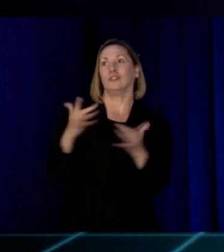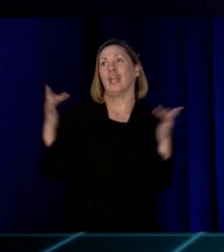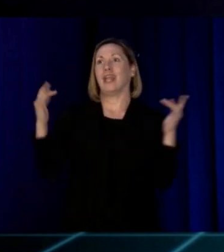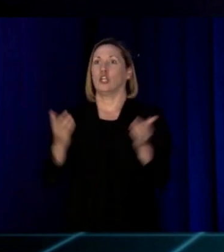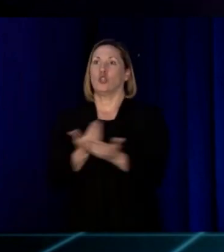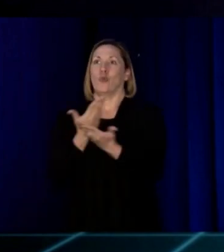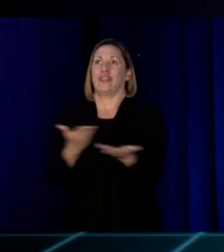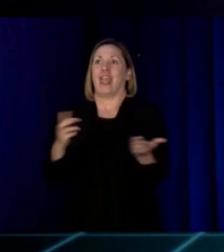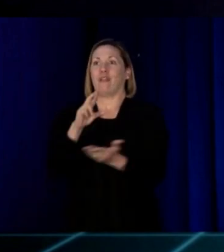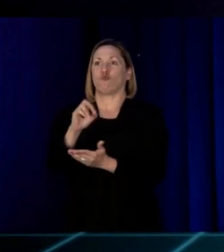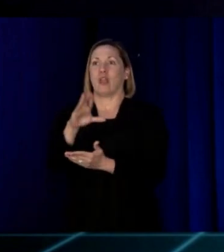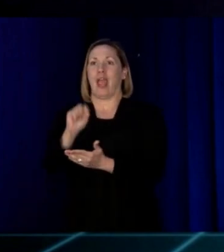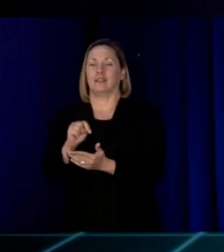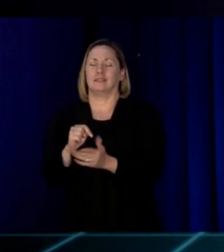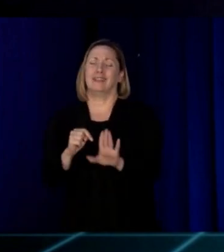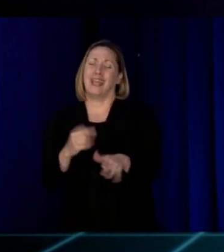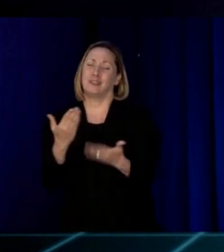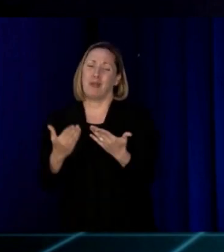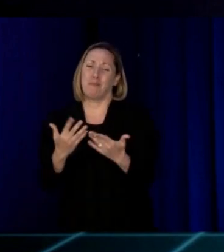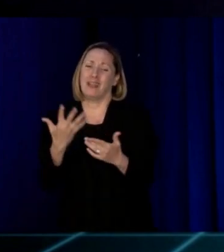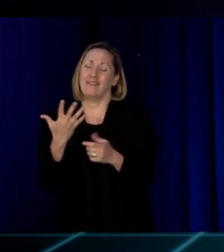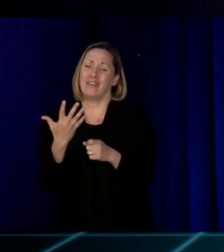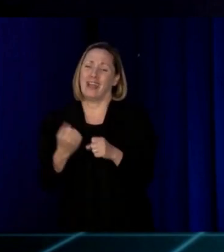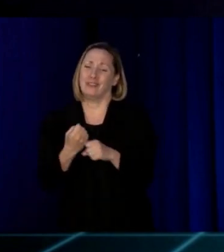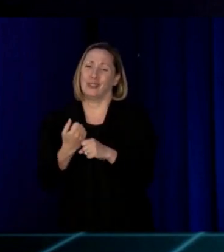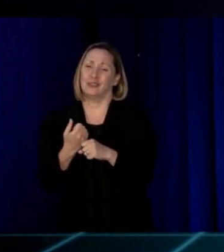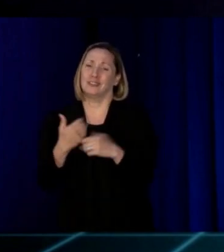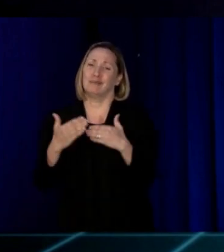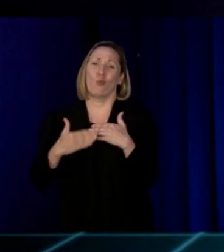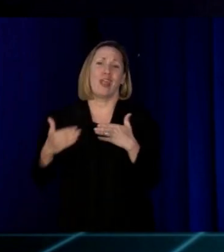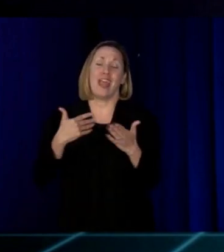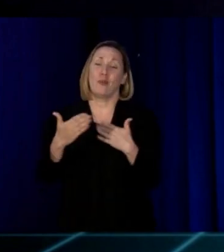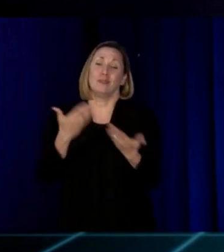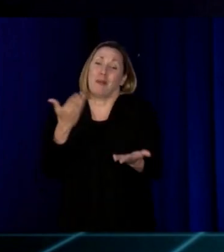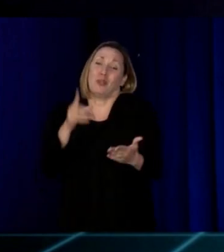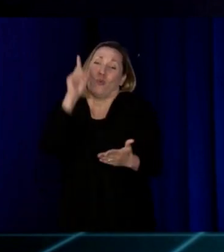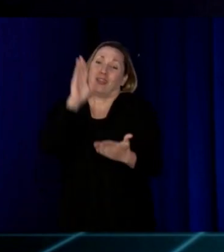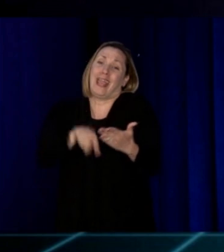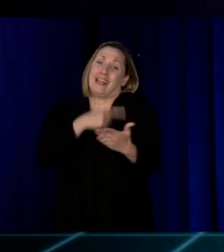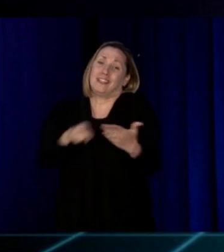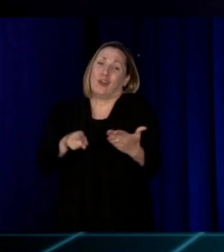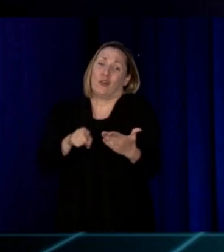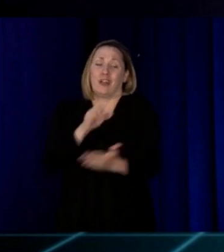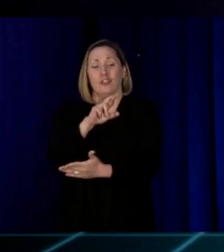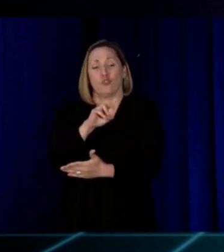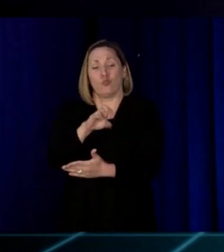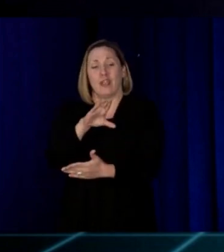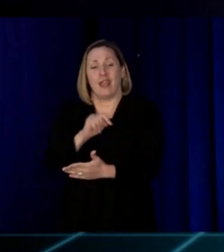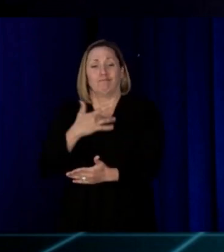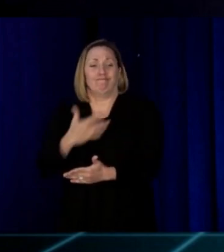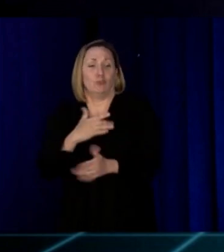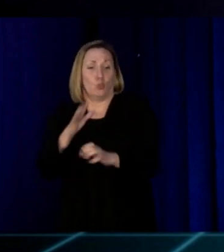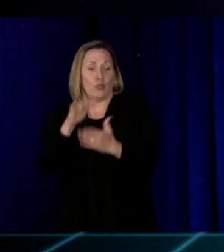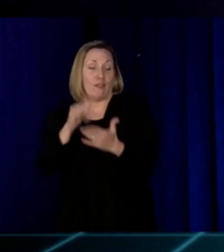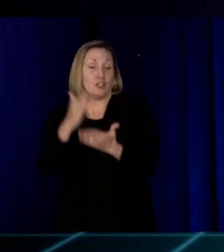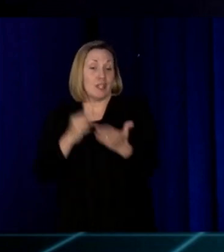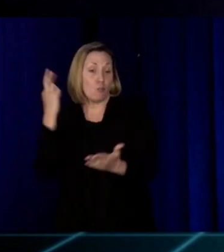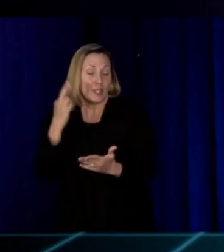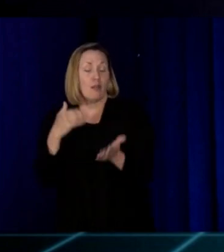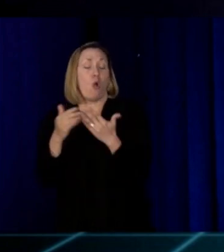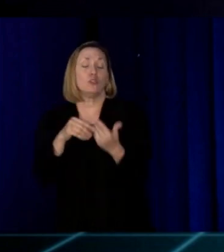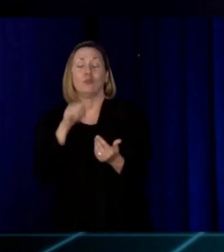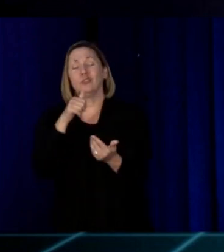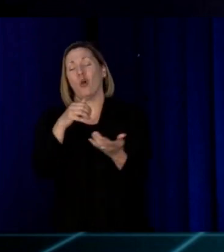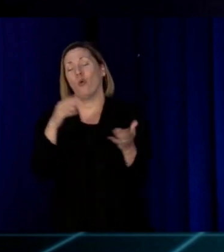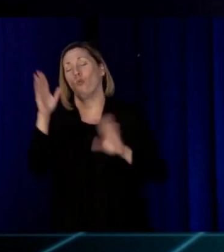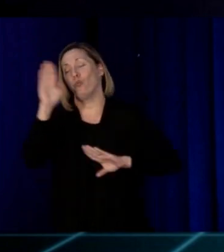React. It's probably 5 years away anyway, and it might get canceled. That's what React likes to do for some reason. And also, don't worry about silly